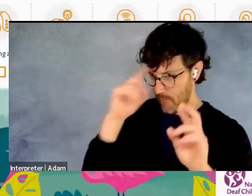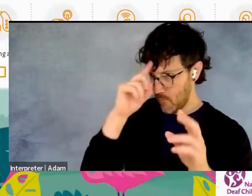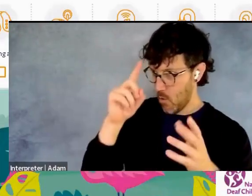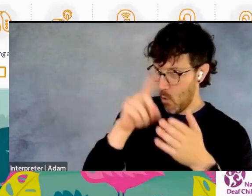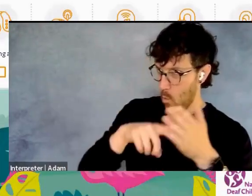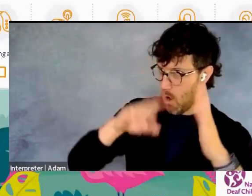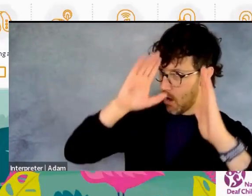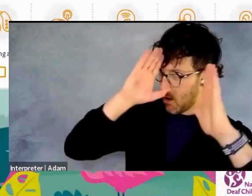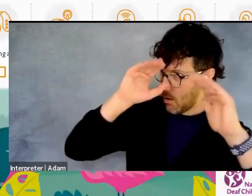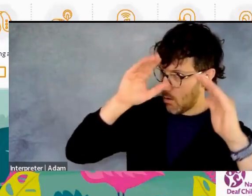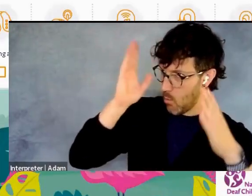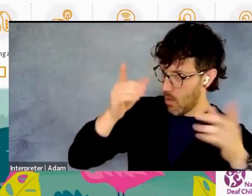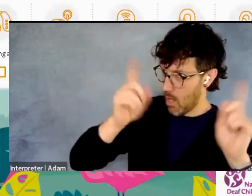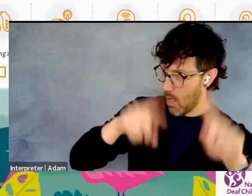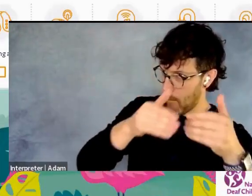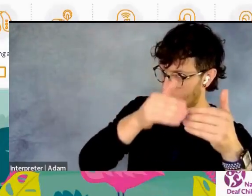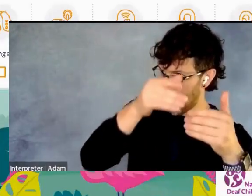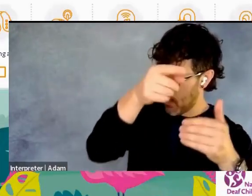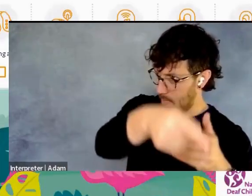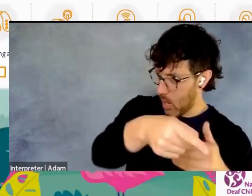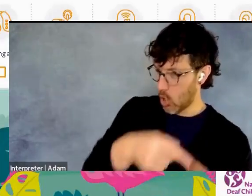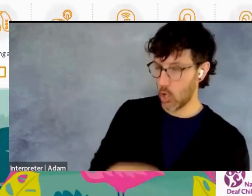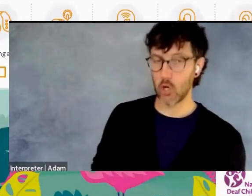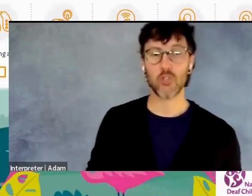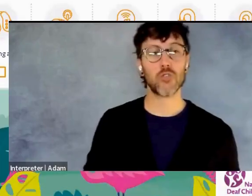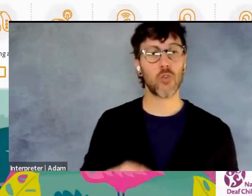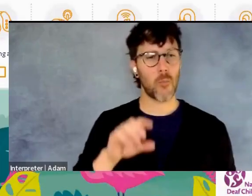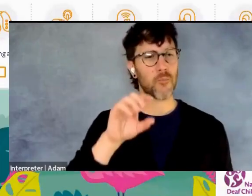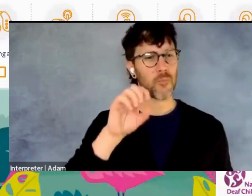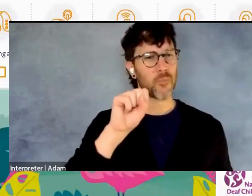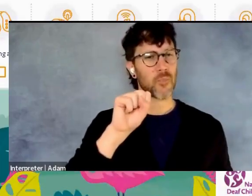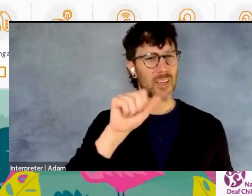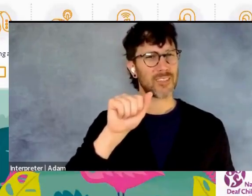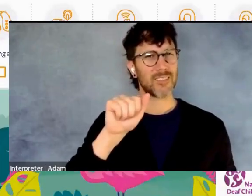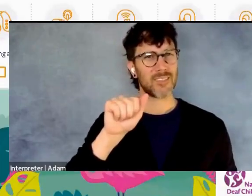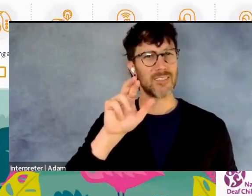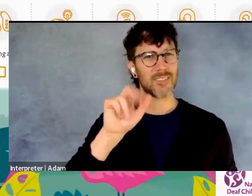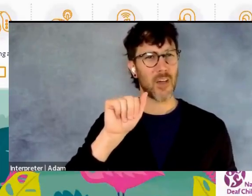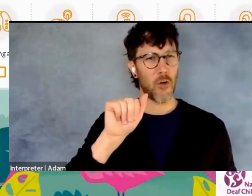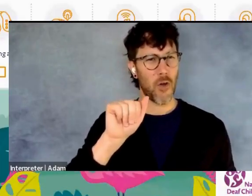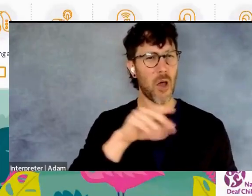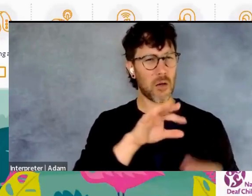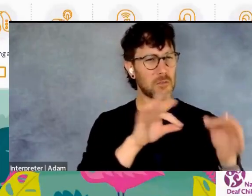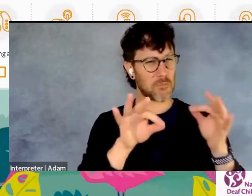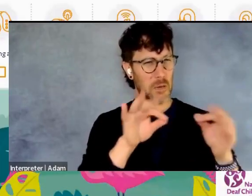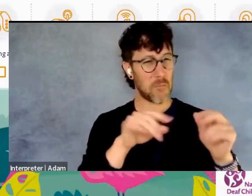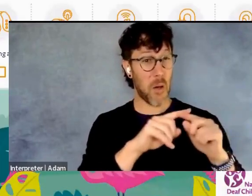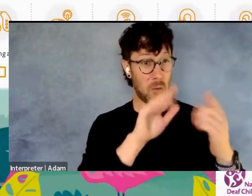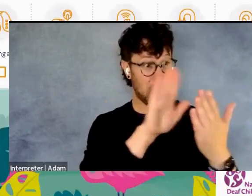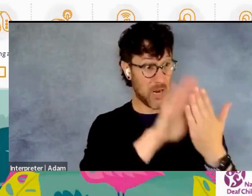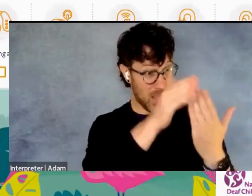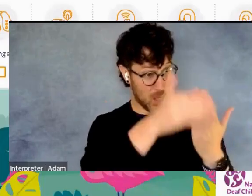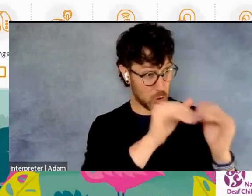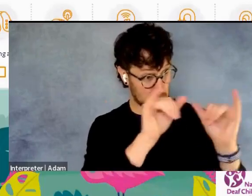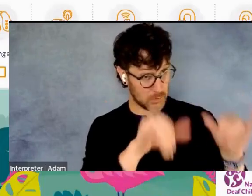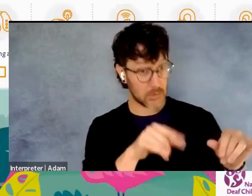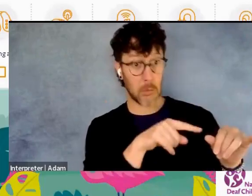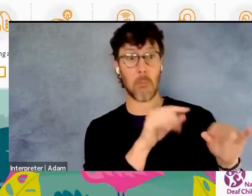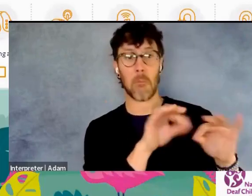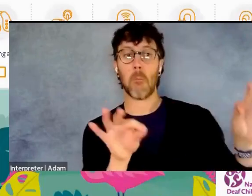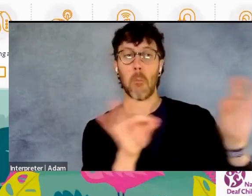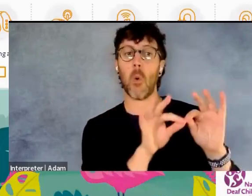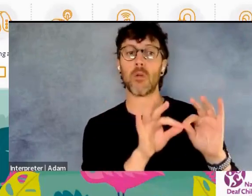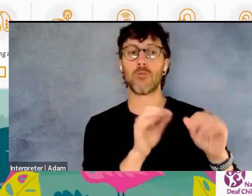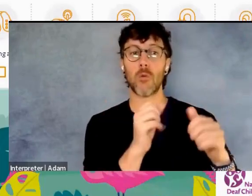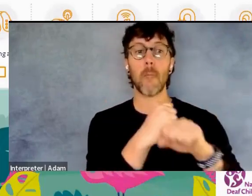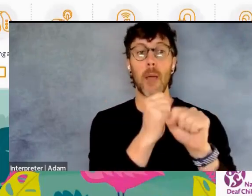so as Sarah talked about, having that calendar system is really important, and making sure that you include those